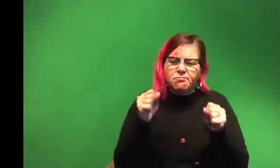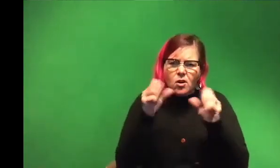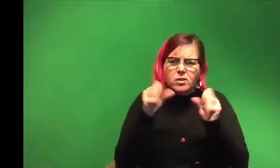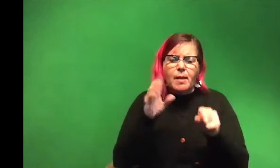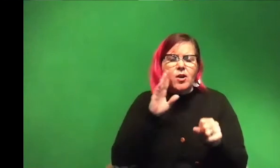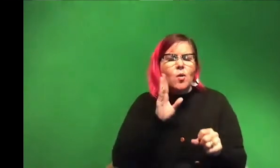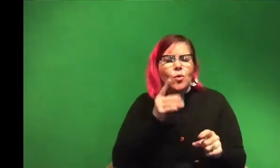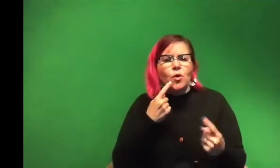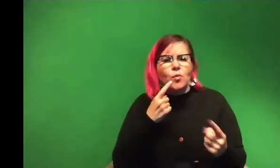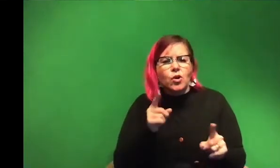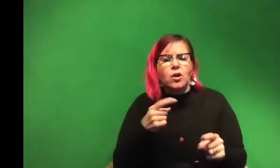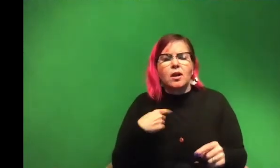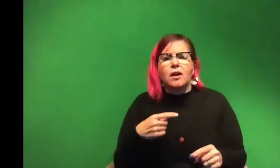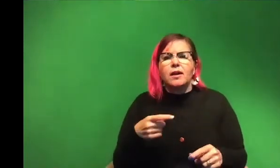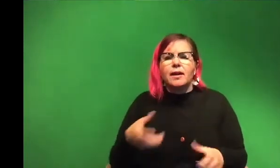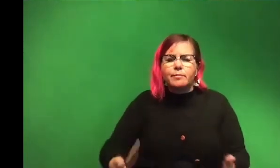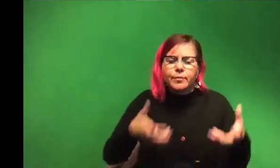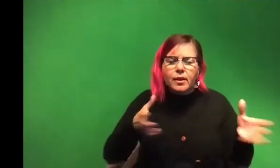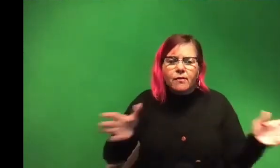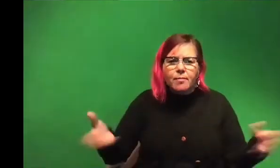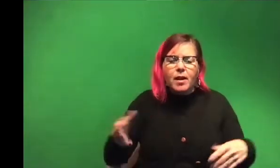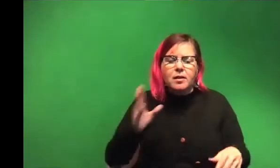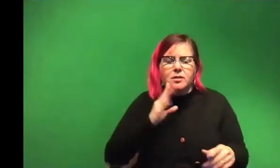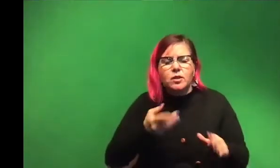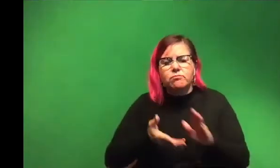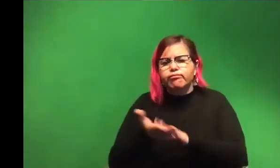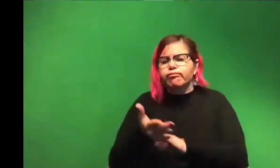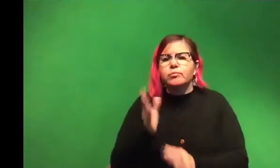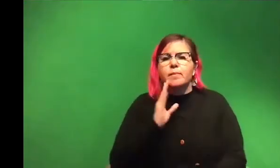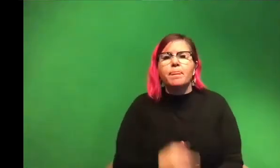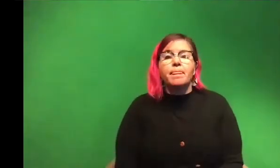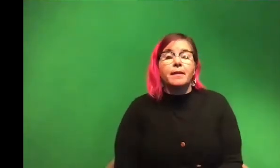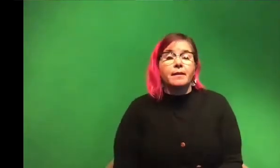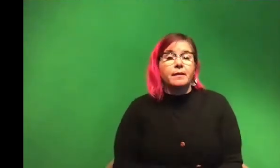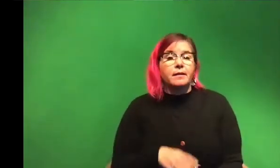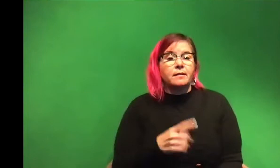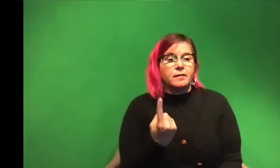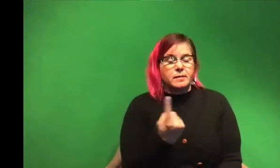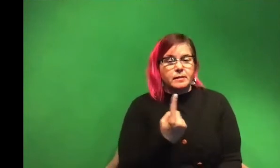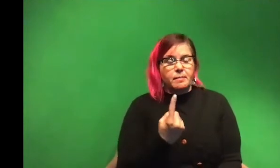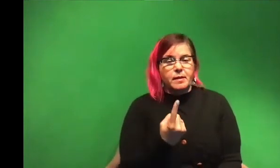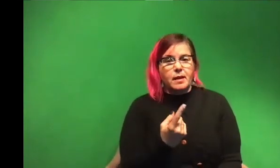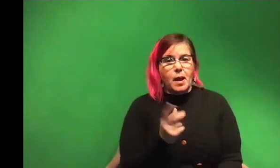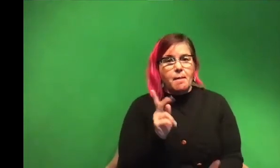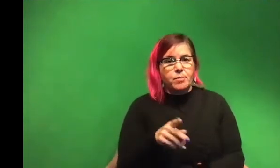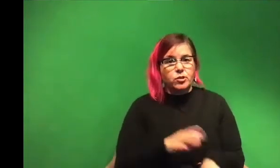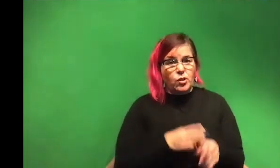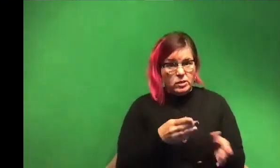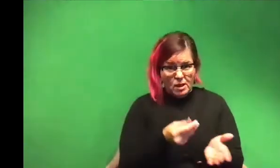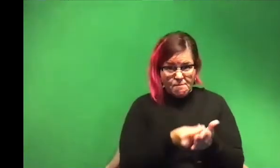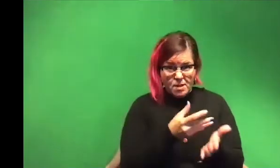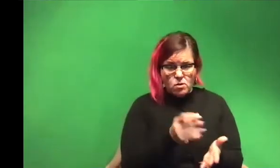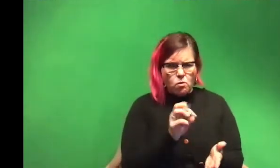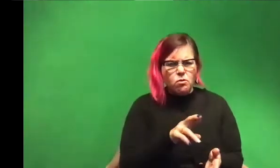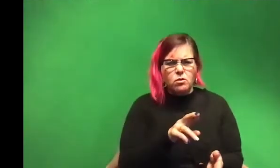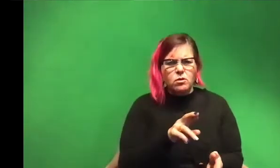gonna work. I can pull it out of the box, and it's just gonna be great. Good. So is that like something a person on the street could buy, or is that